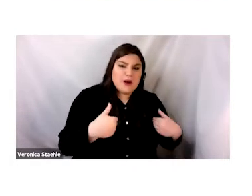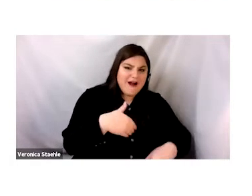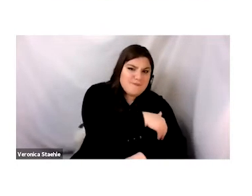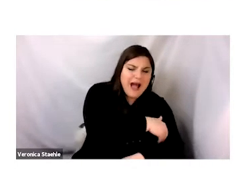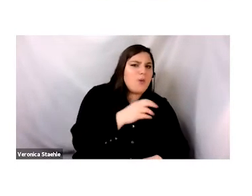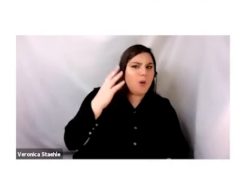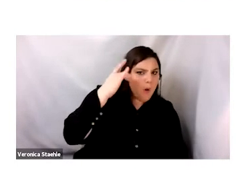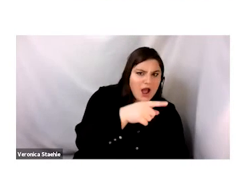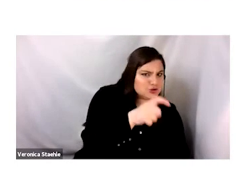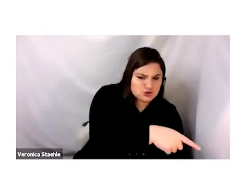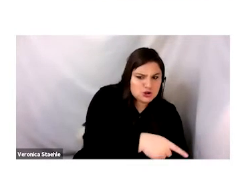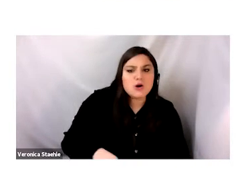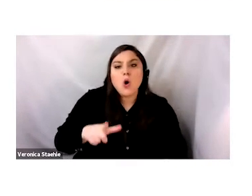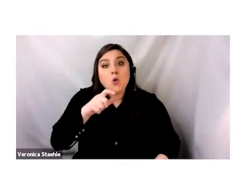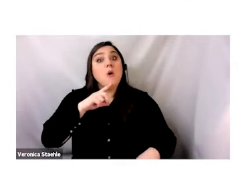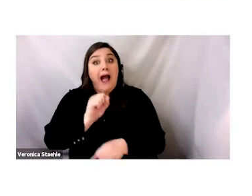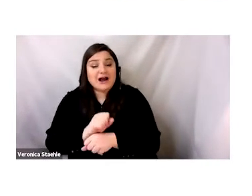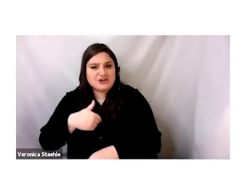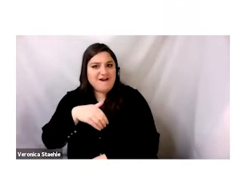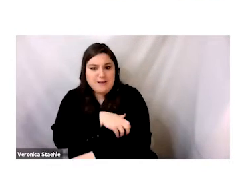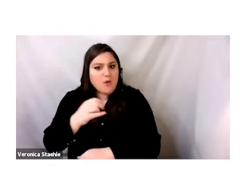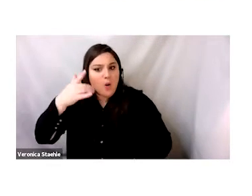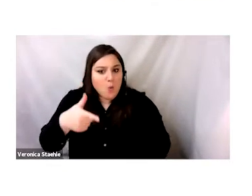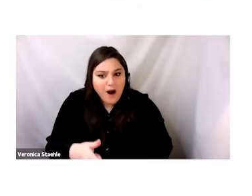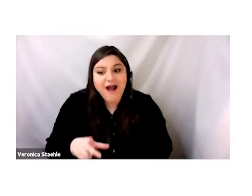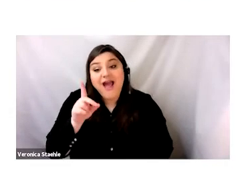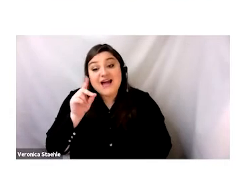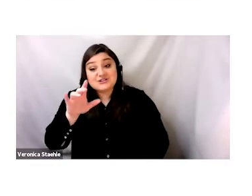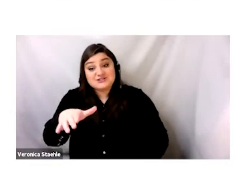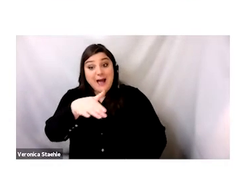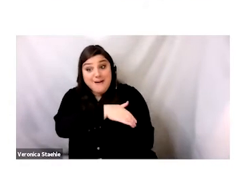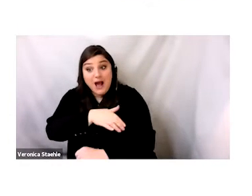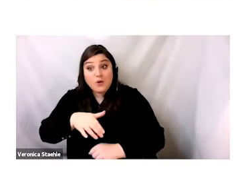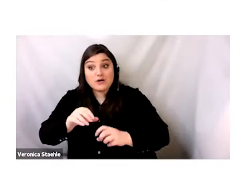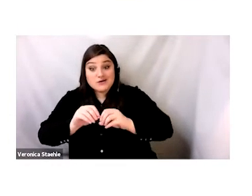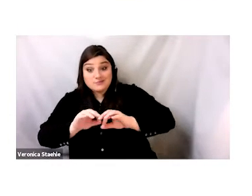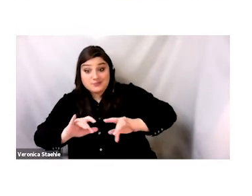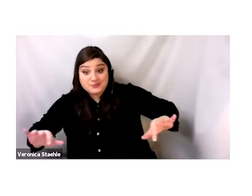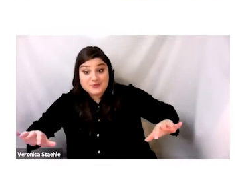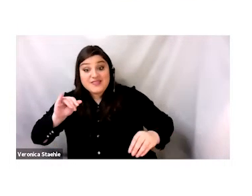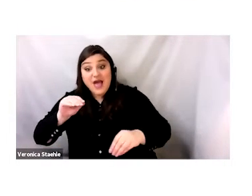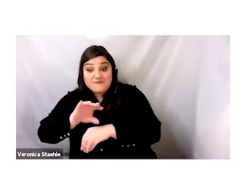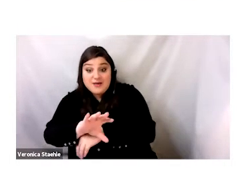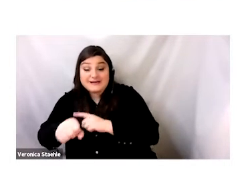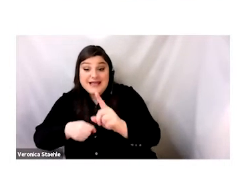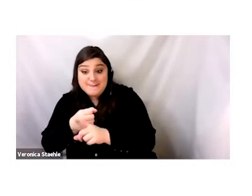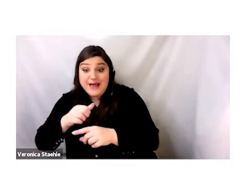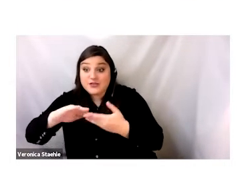power in the project reflect the community impacted by the project? If not, why not?